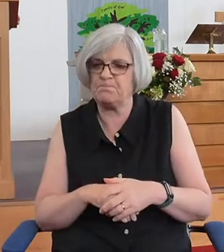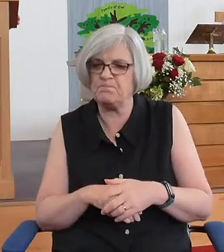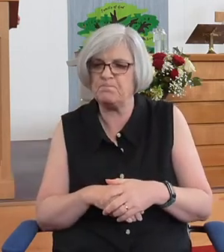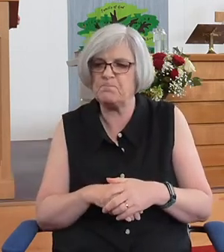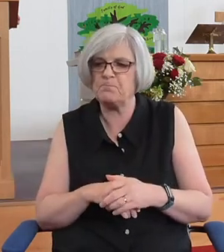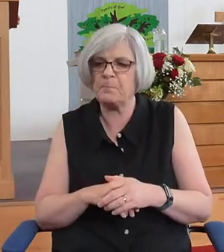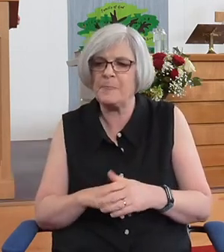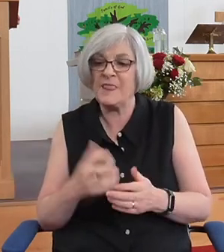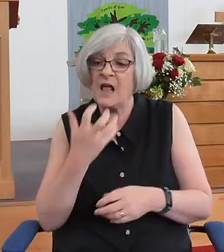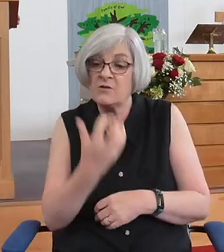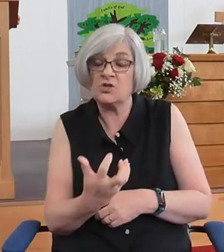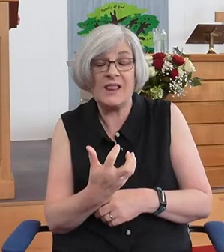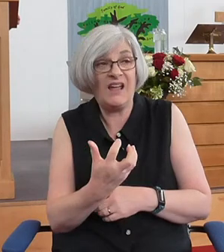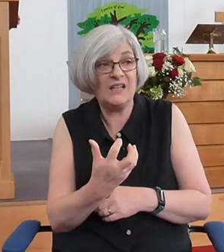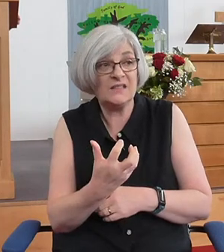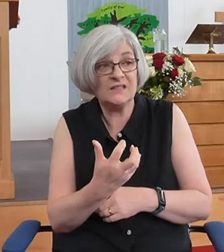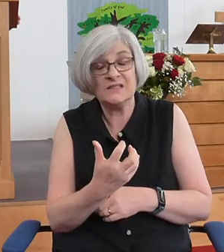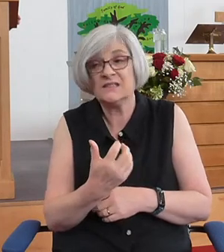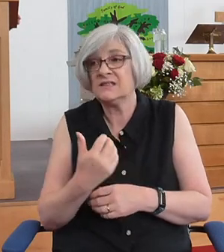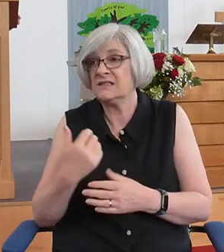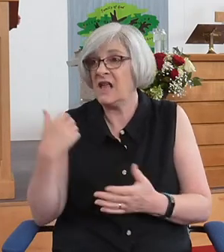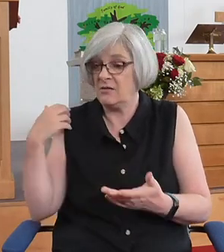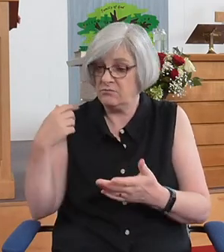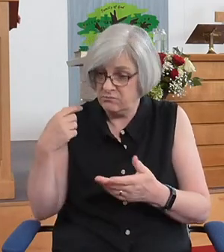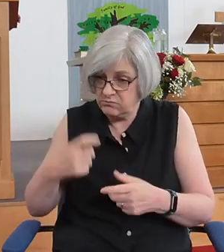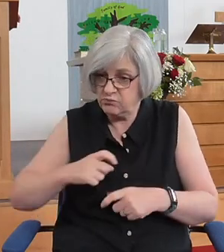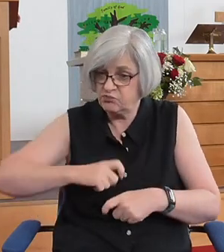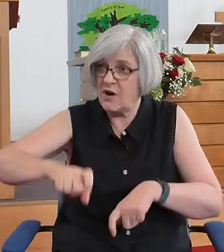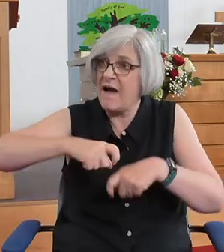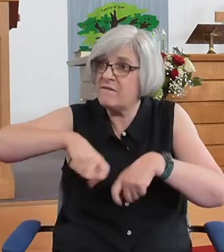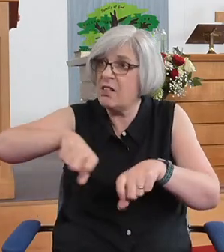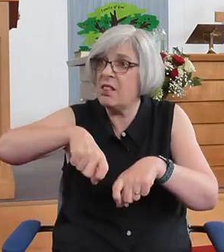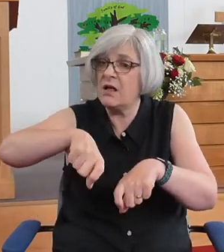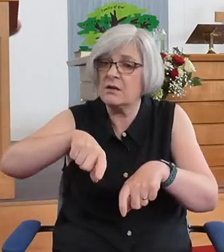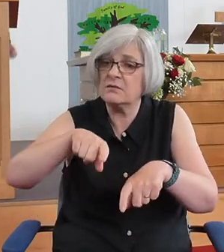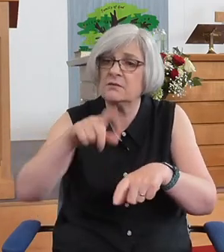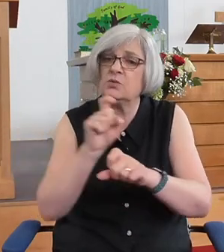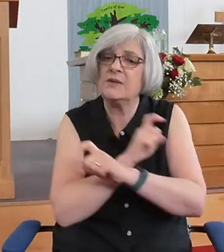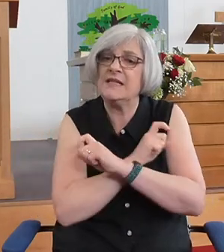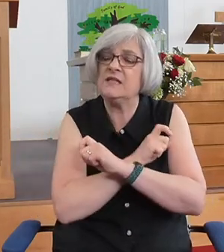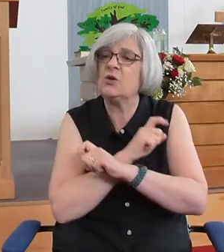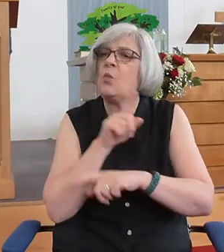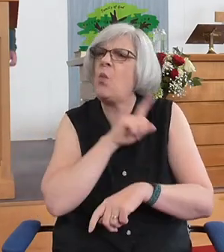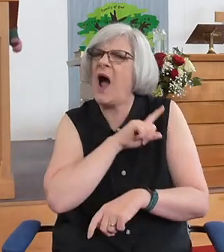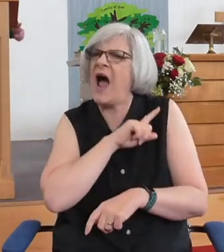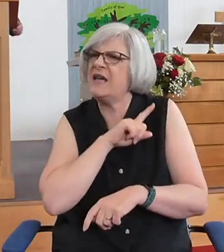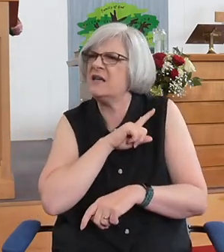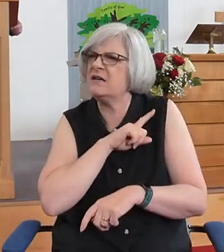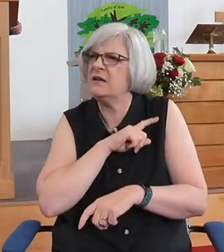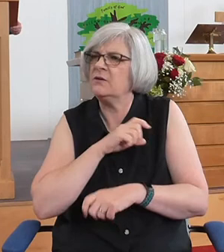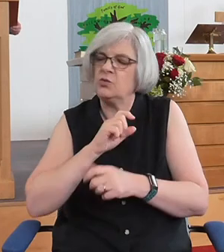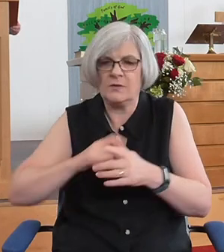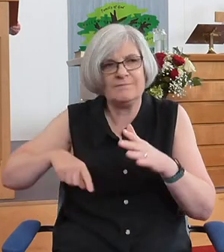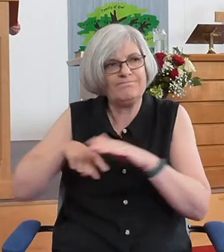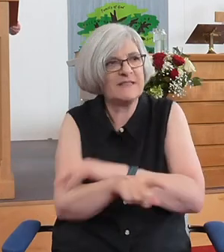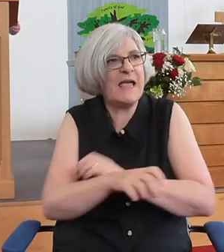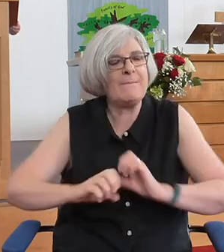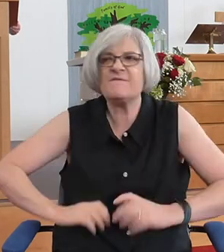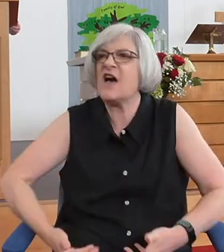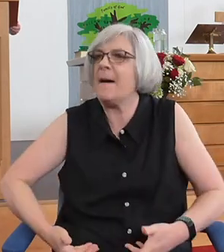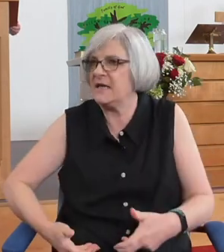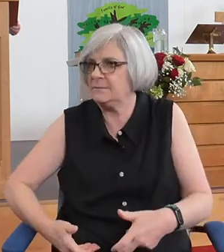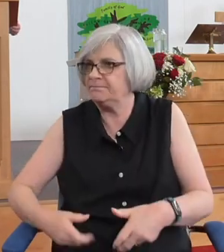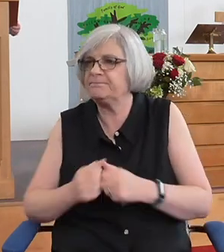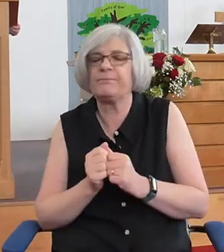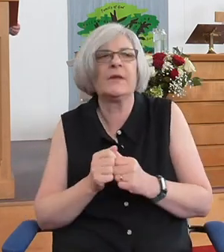The Israelites had originally traveled to Egypt to escape the famine. When Joseph became the prime minister of Egypt, they